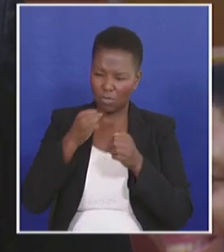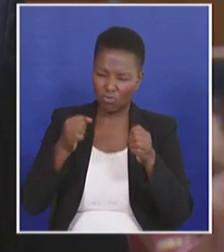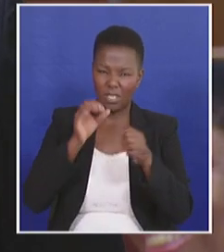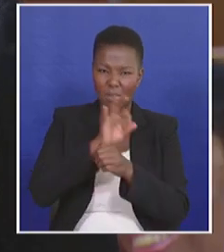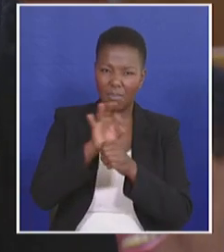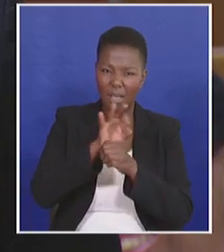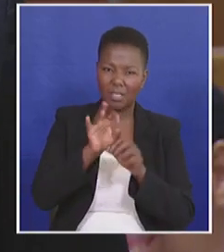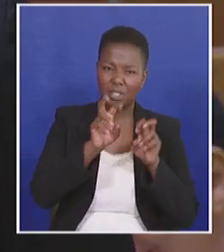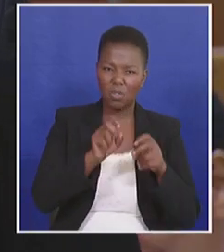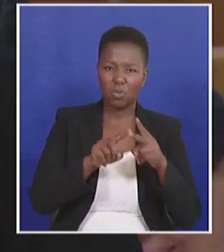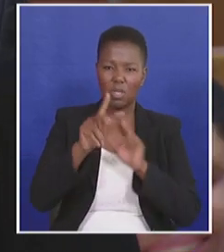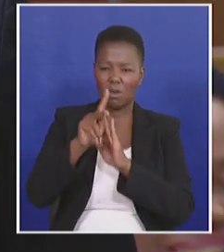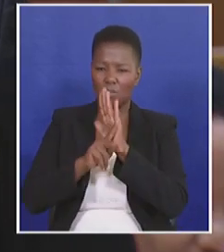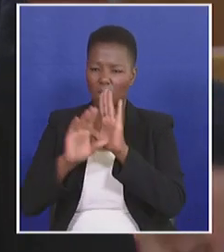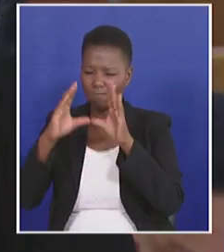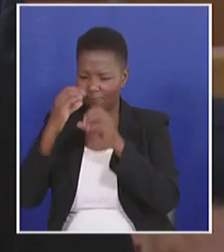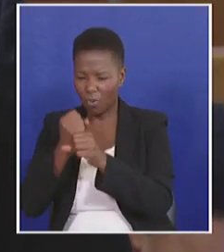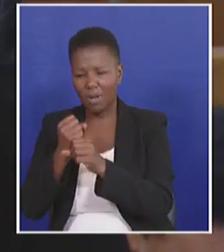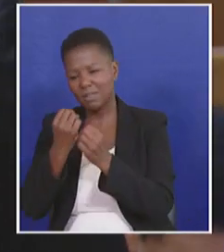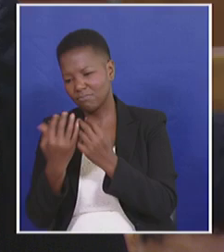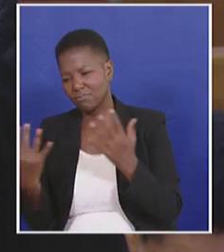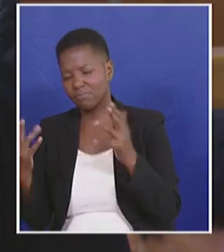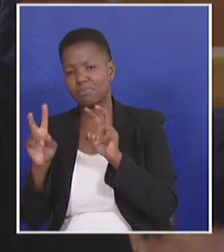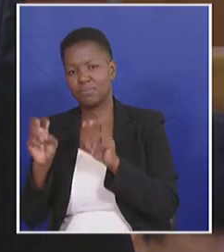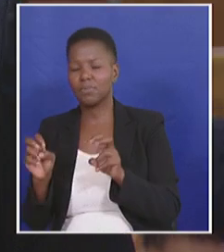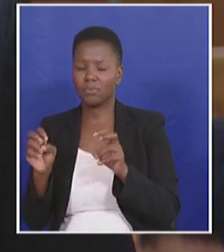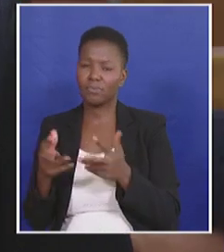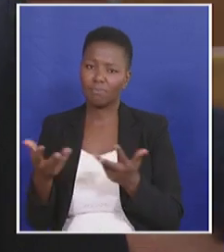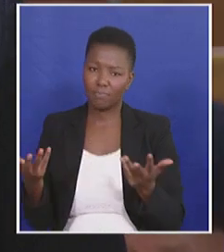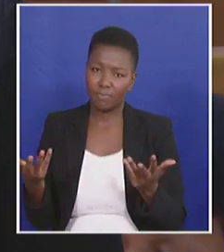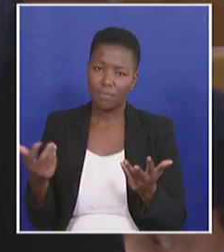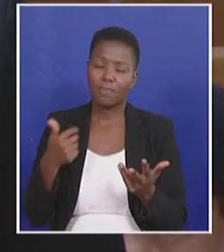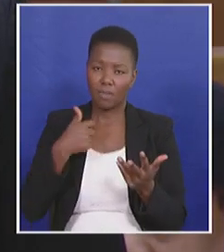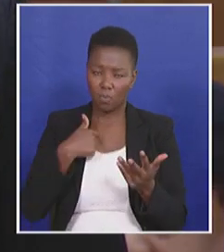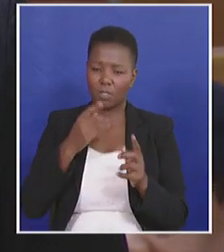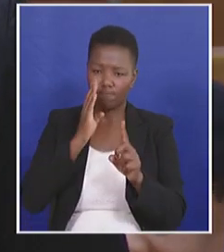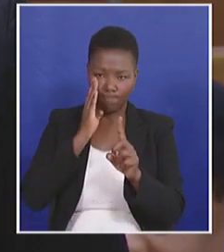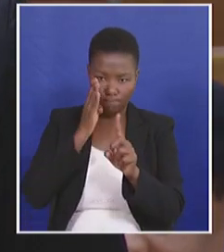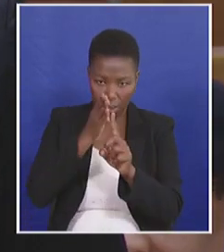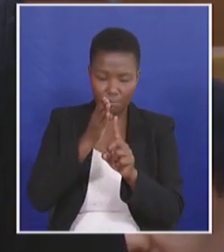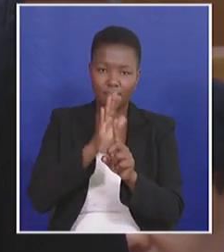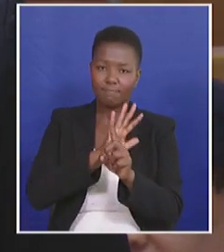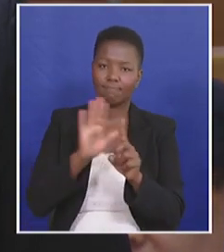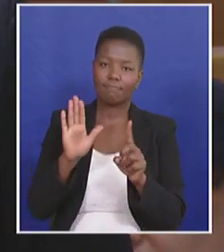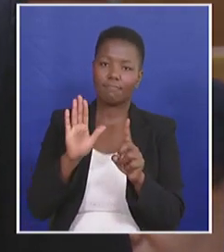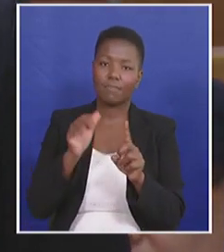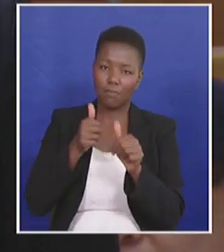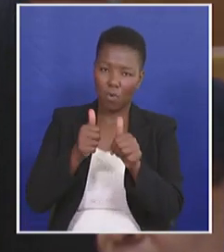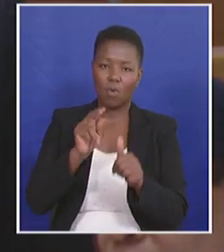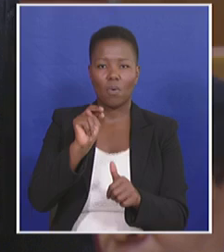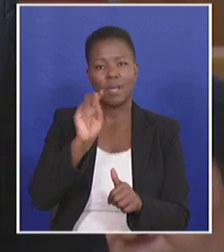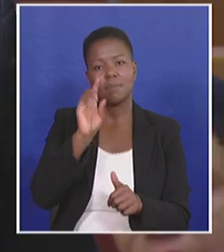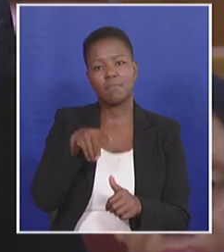issues, policy forecasting and everything else and so on, we are doing that being guided by the